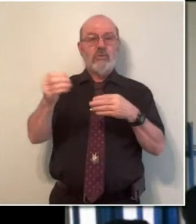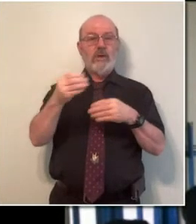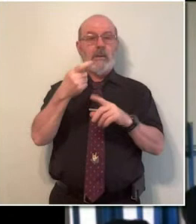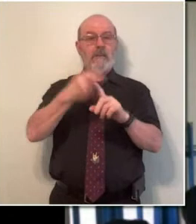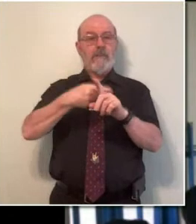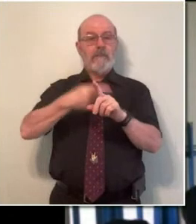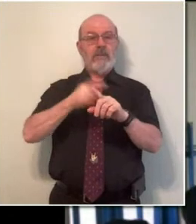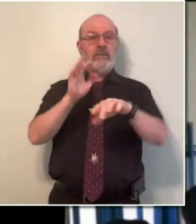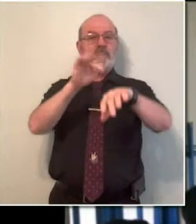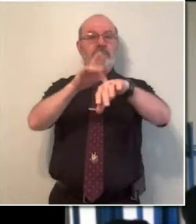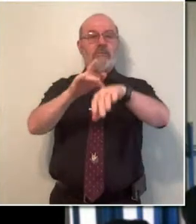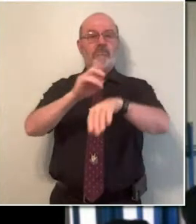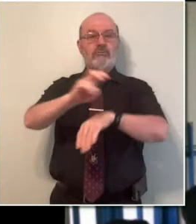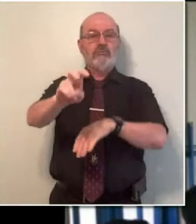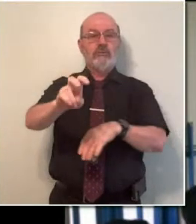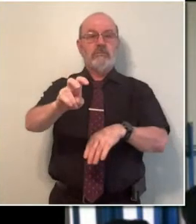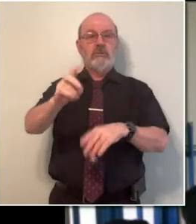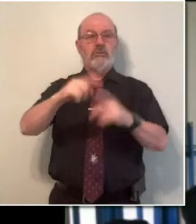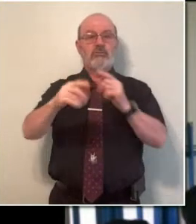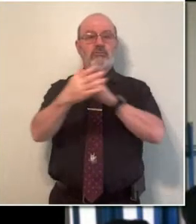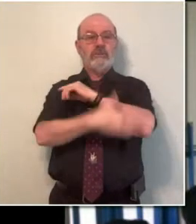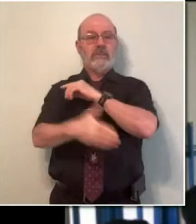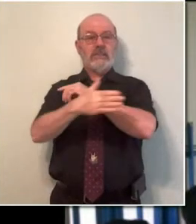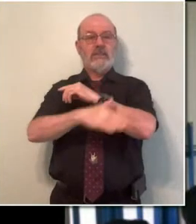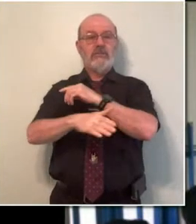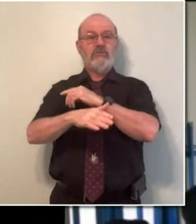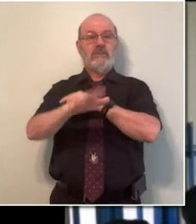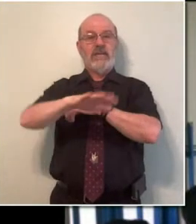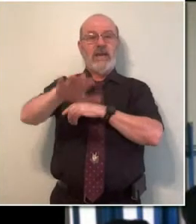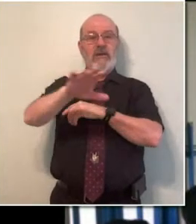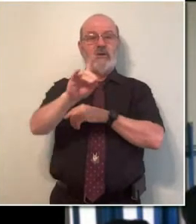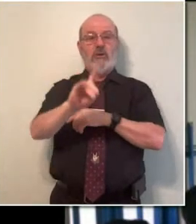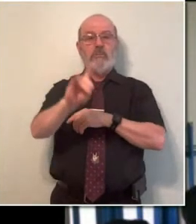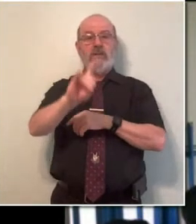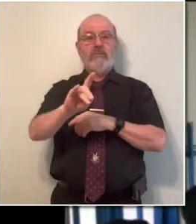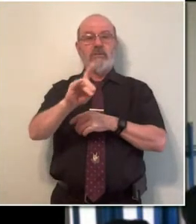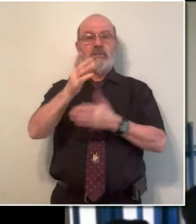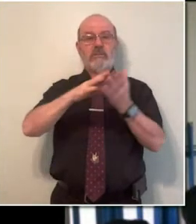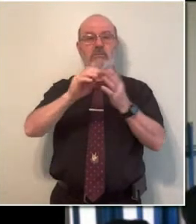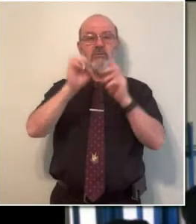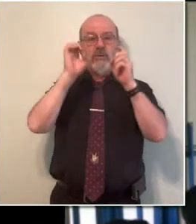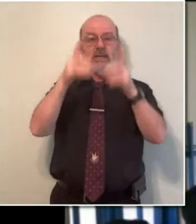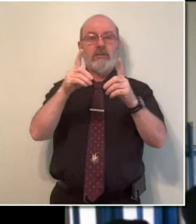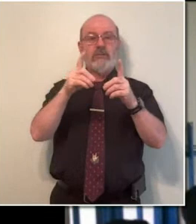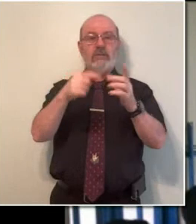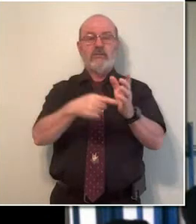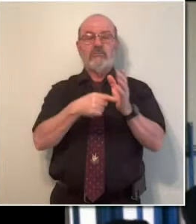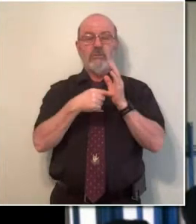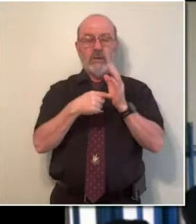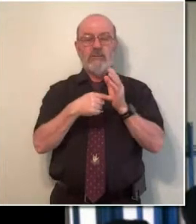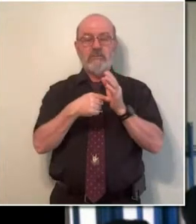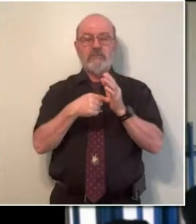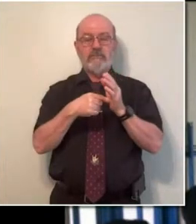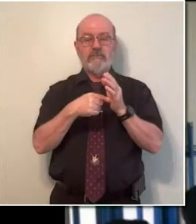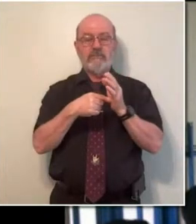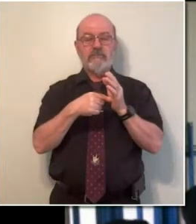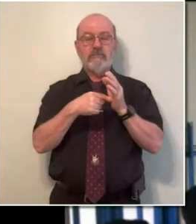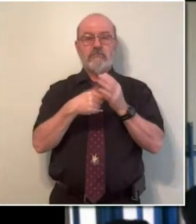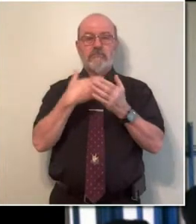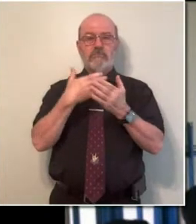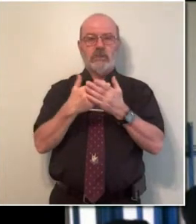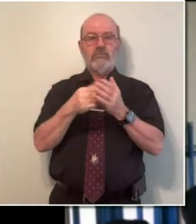outreach trips into the countryside of Bolivia as part of their educational requirements. That's a good